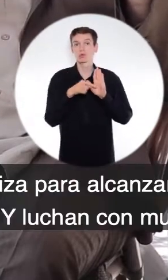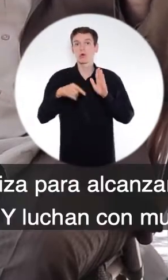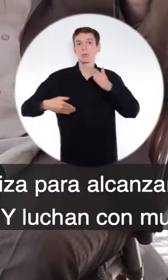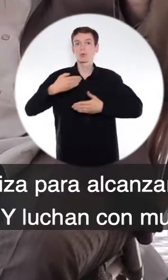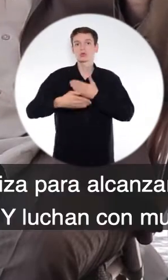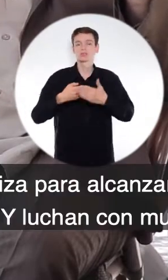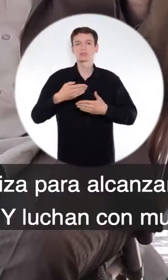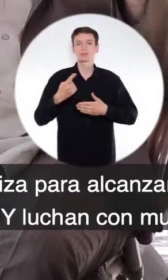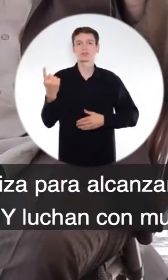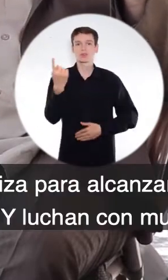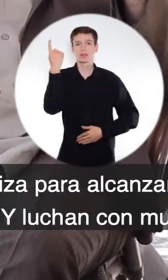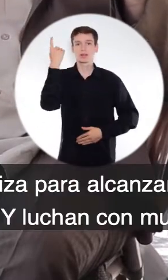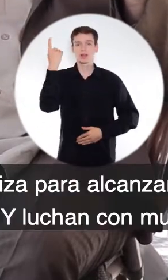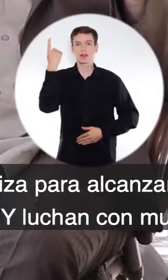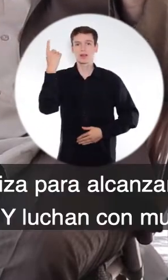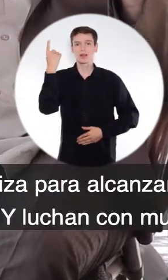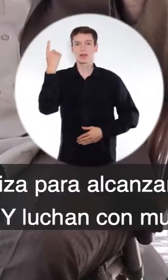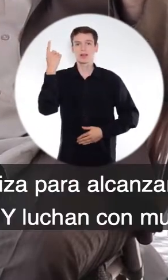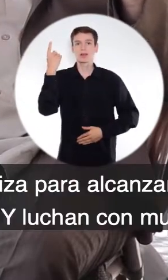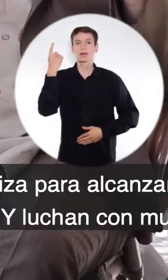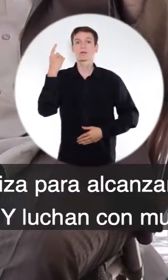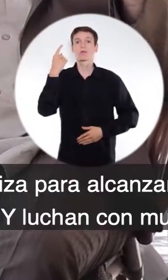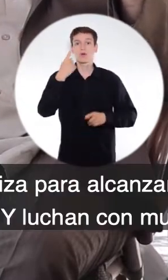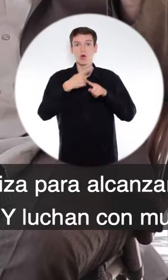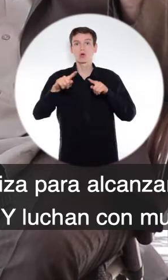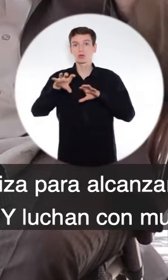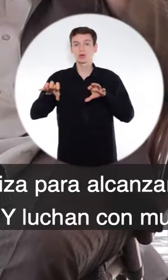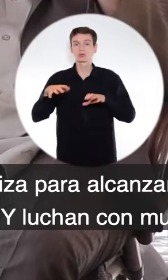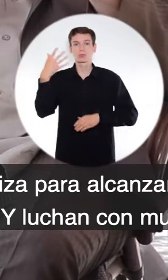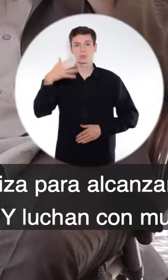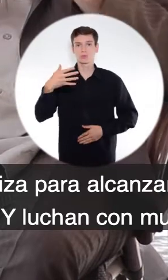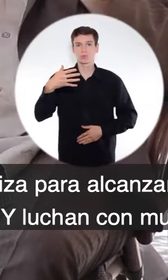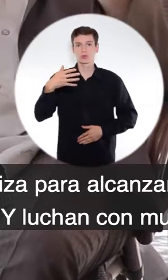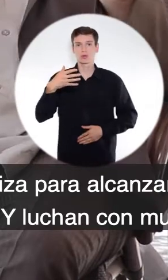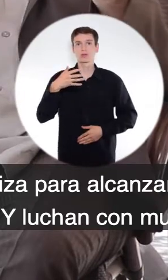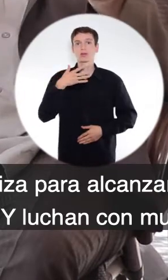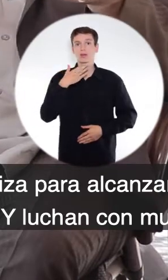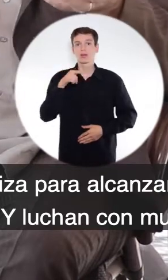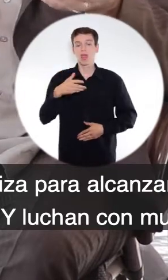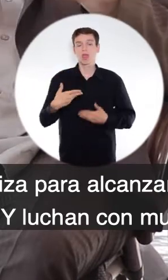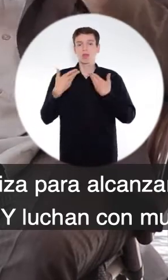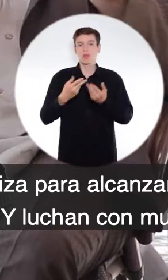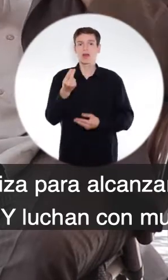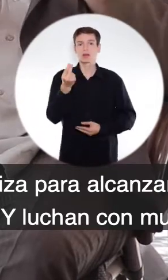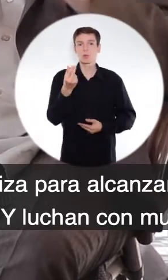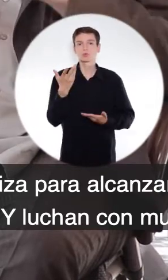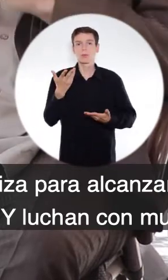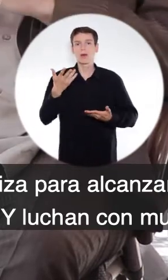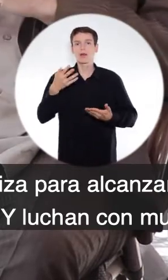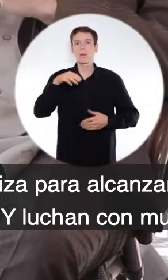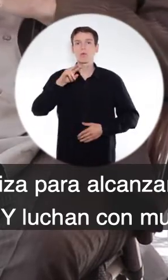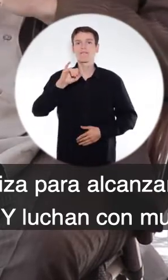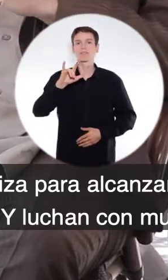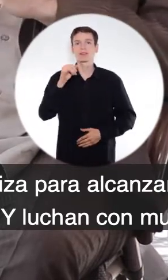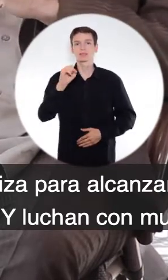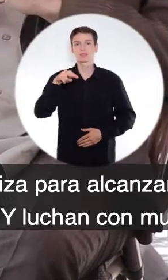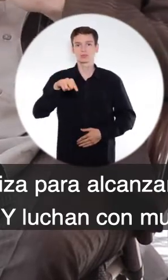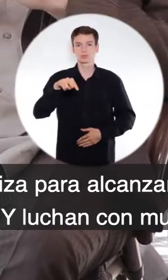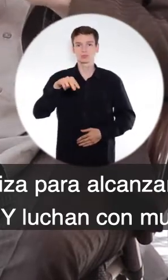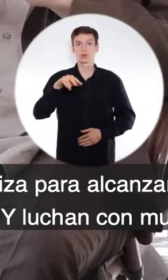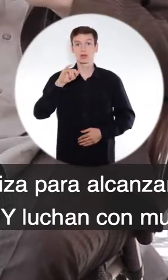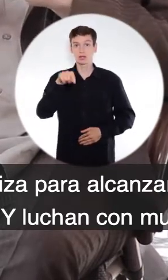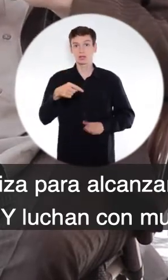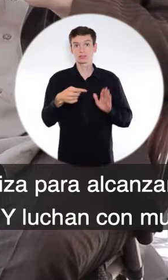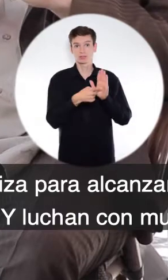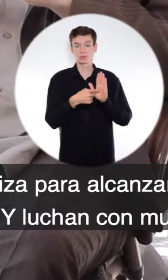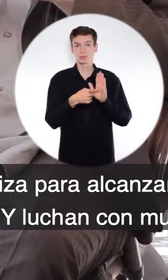examples where you have mobilization by a particular group for a particular, let's say, a right to health in the Constitution. And they